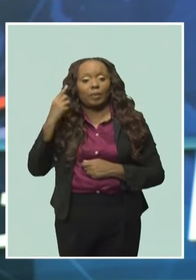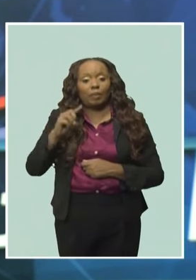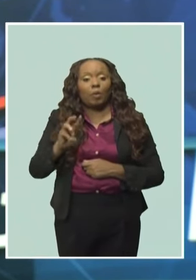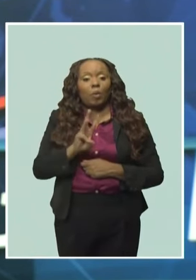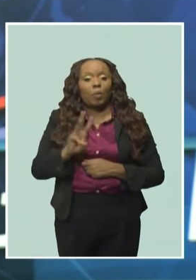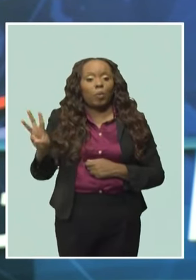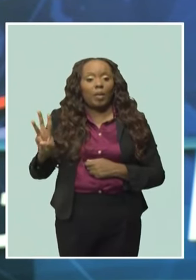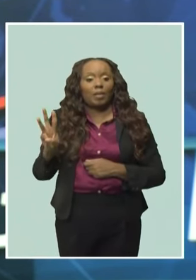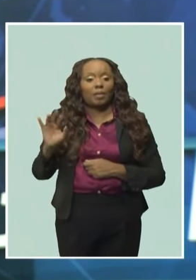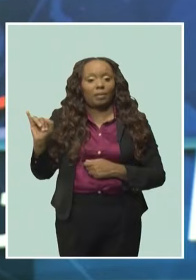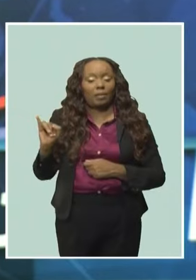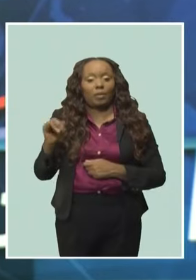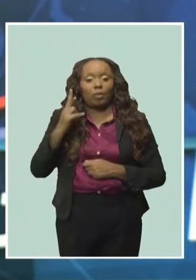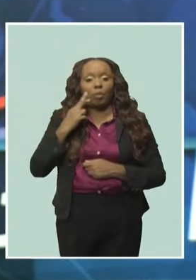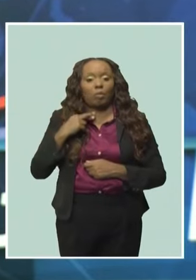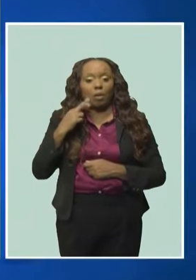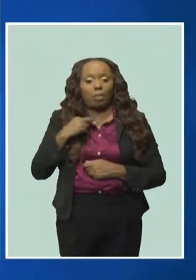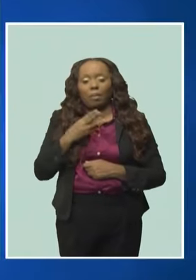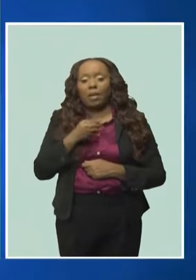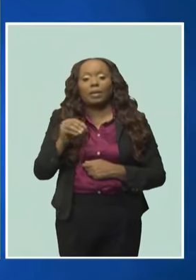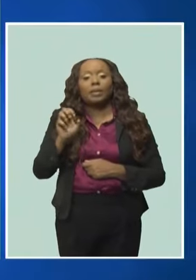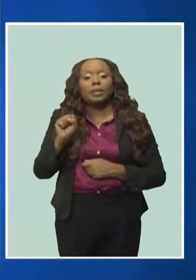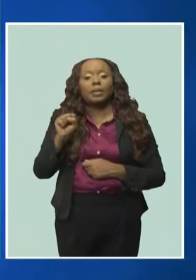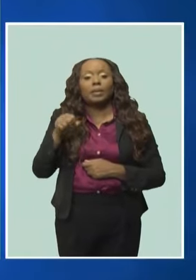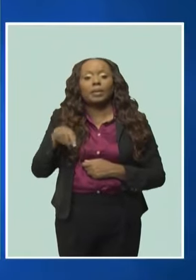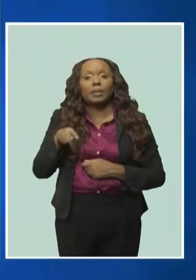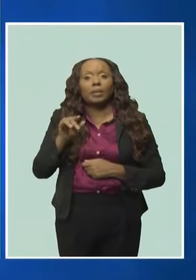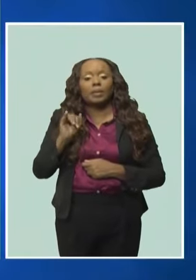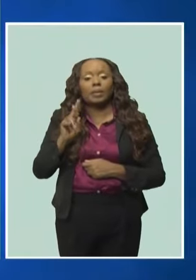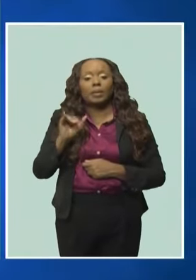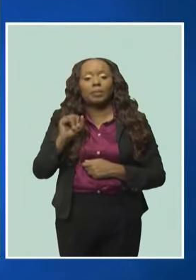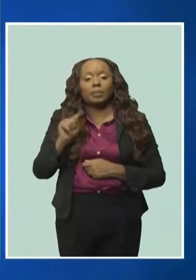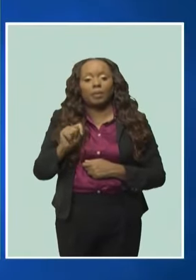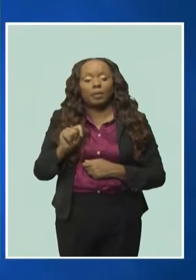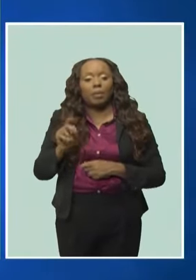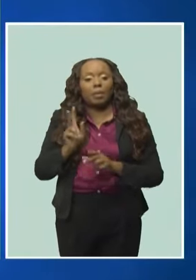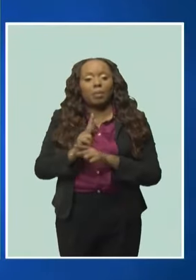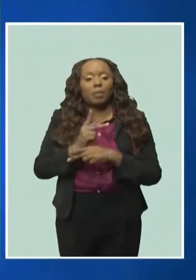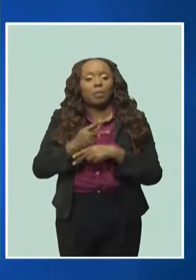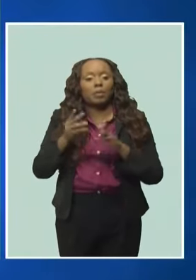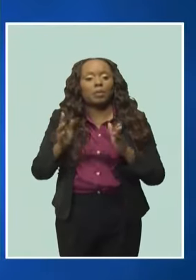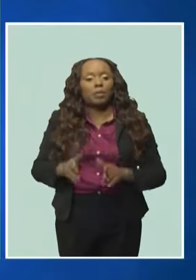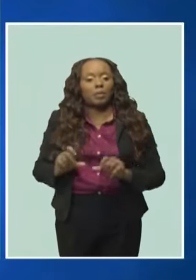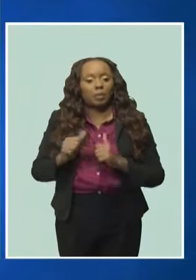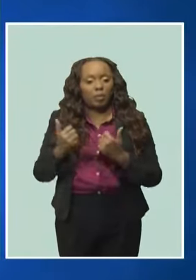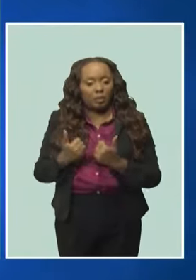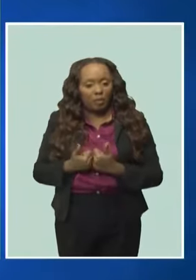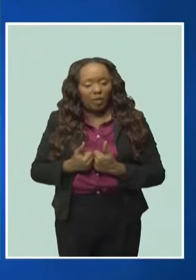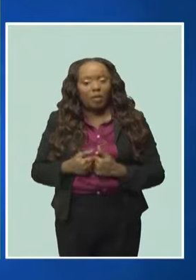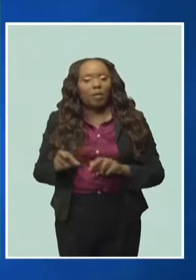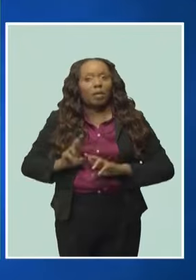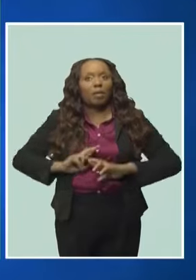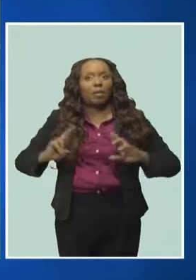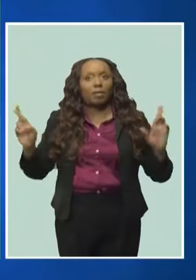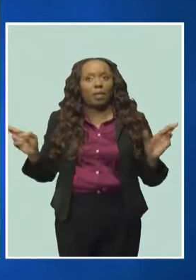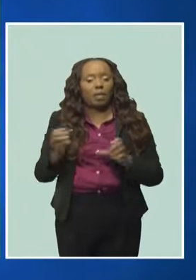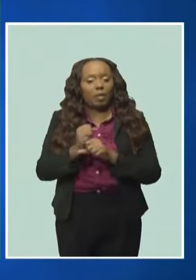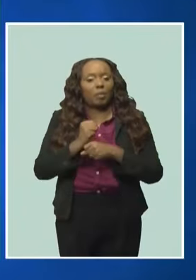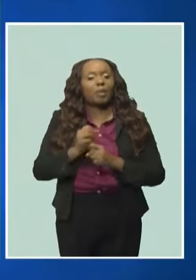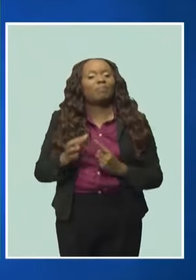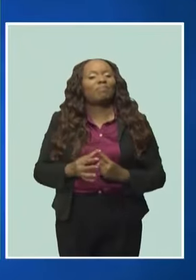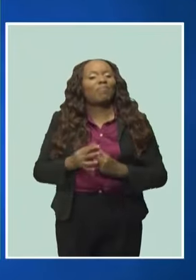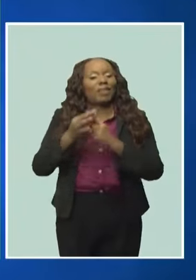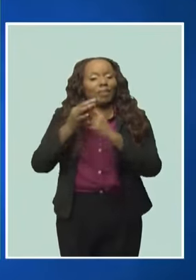and Spirits Producers Association, Von Rennick, as regional rum makers prepare to unveil commemorative products. The